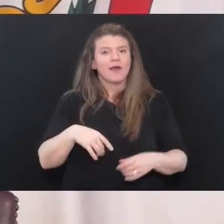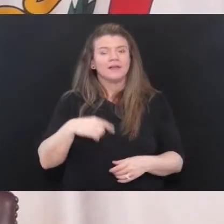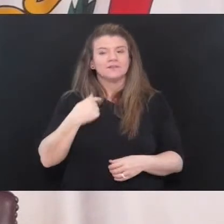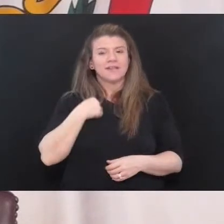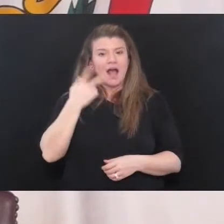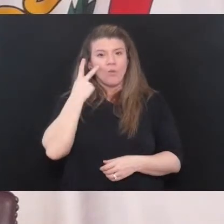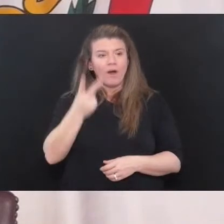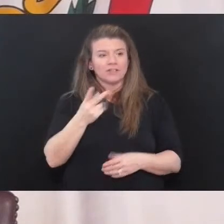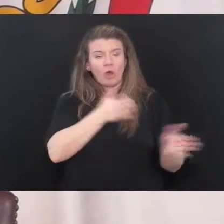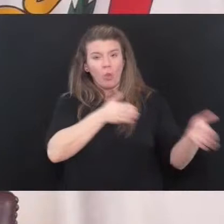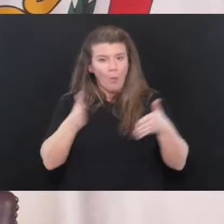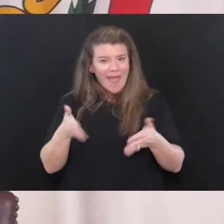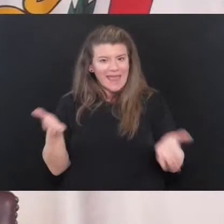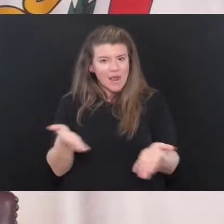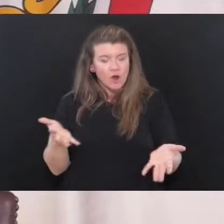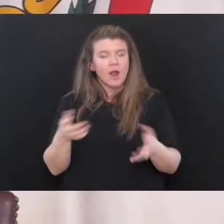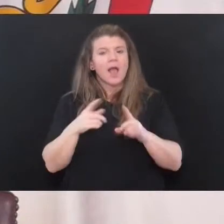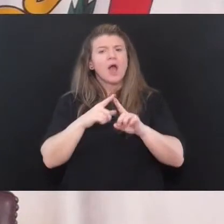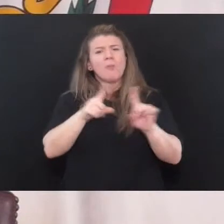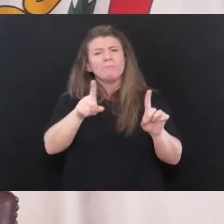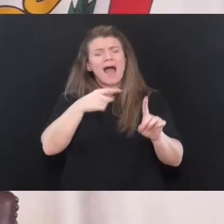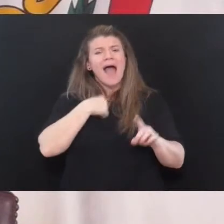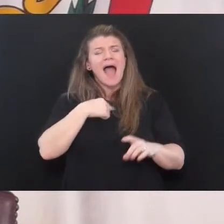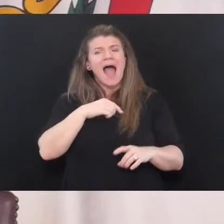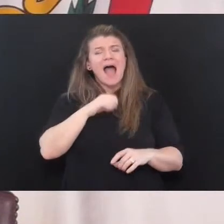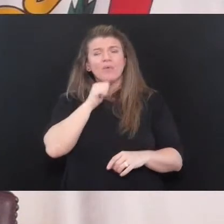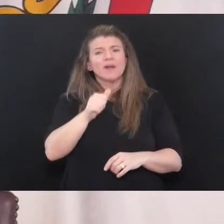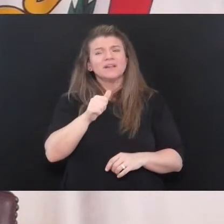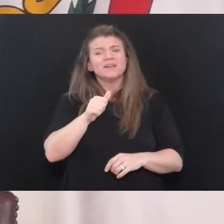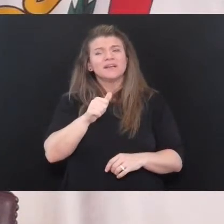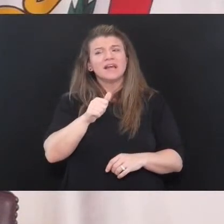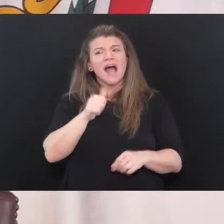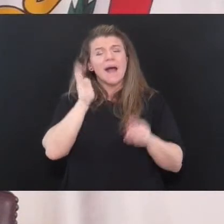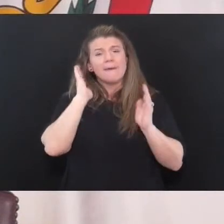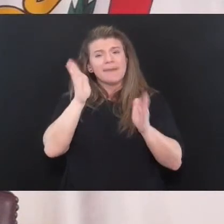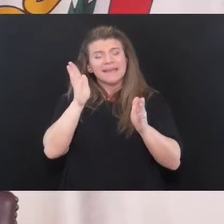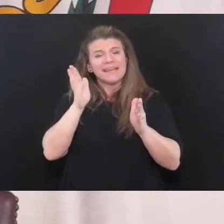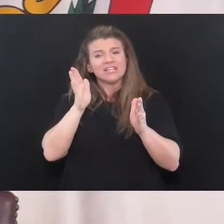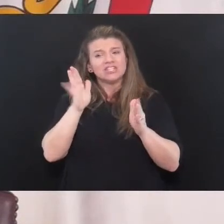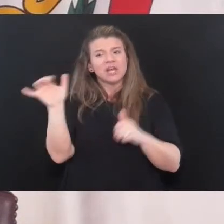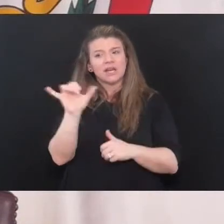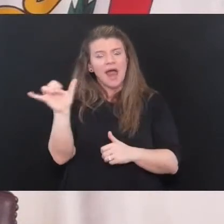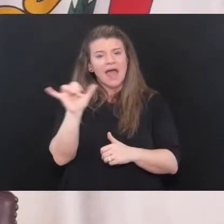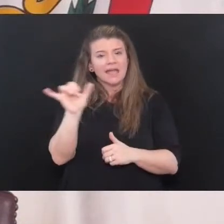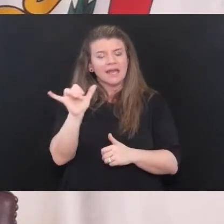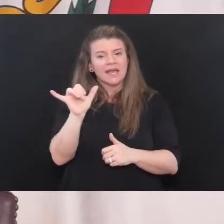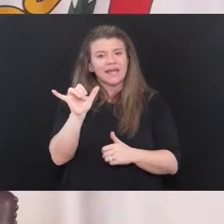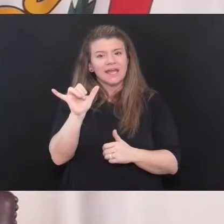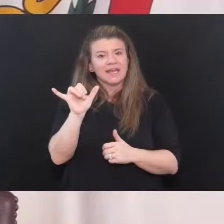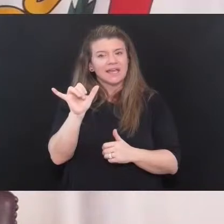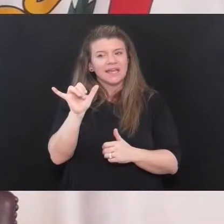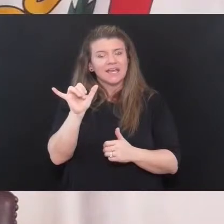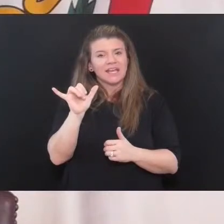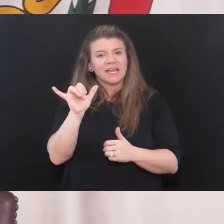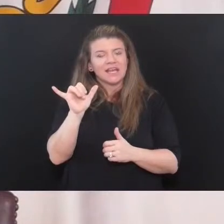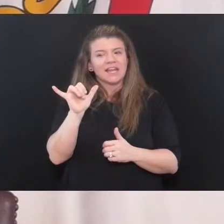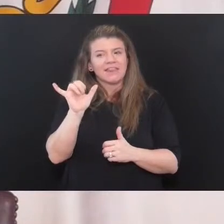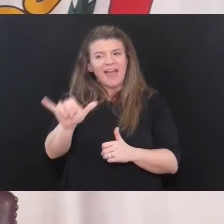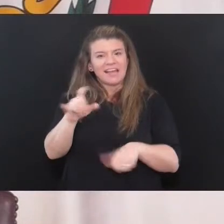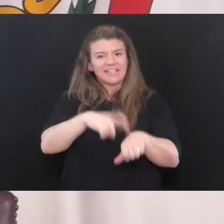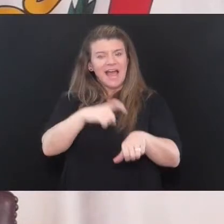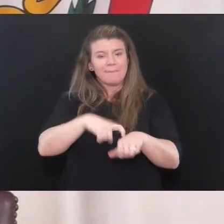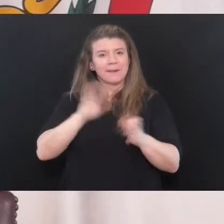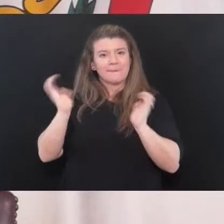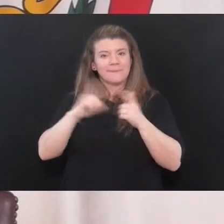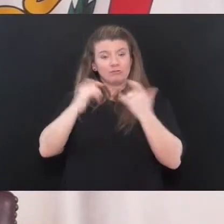over here, but I really didn't pay a lot of attention to it like I did when it just played.